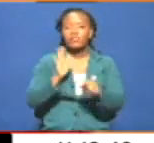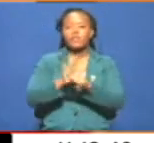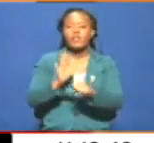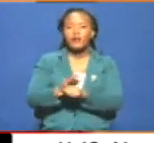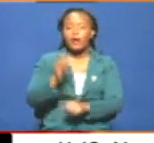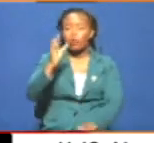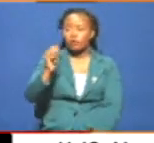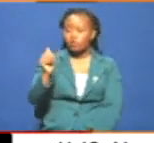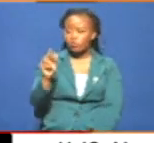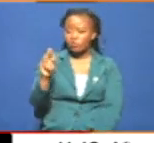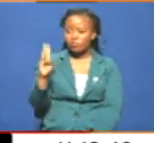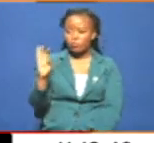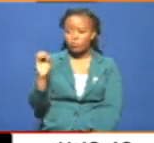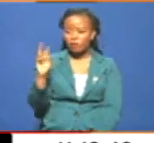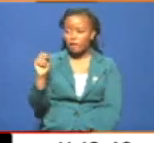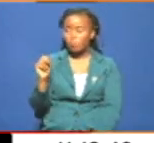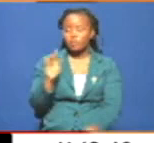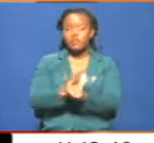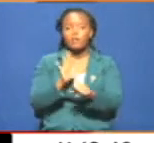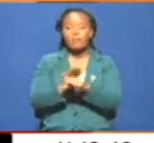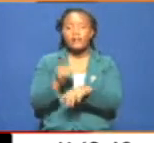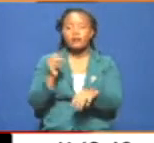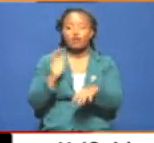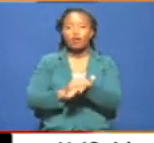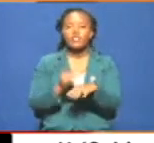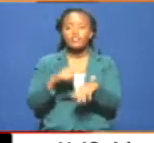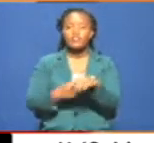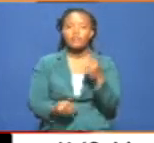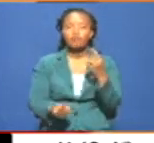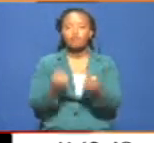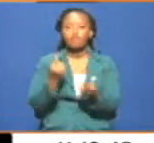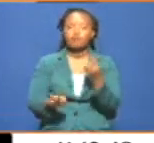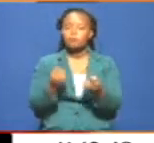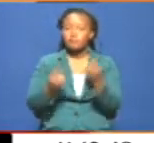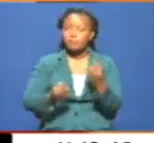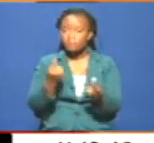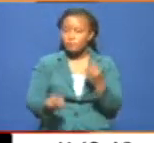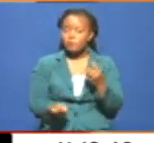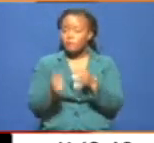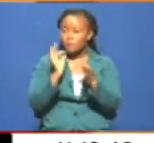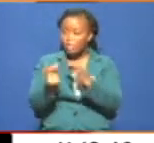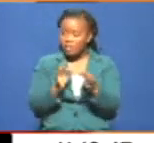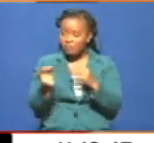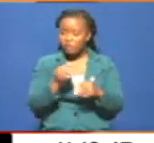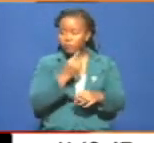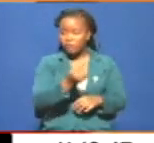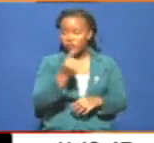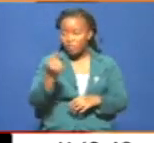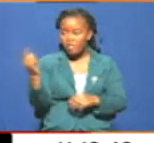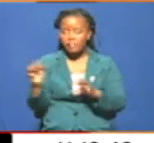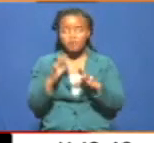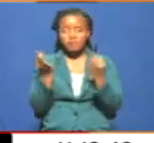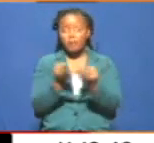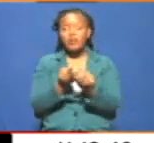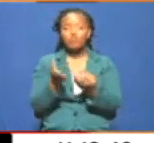of black carbon is emitted when cooking. So by if every household were to adopt a clean cook stove, we will